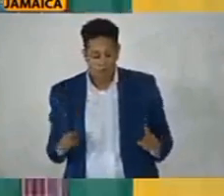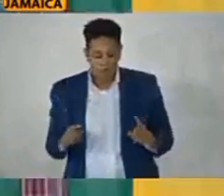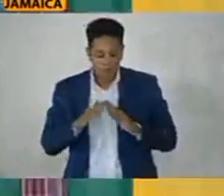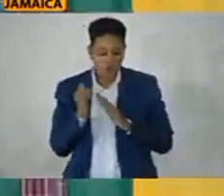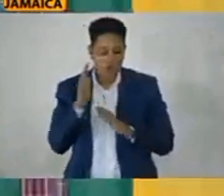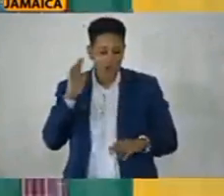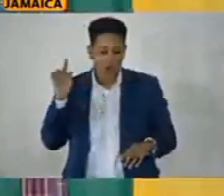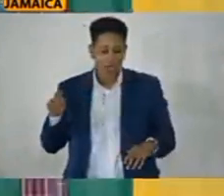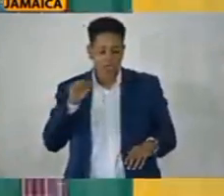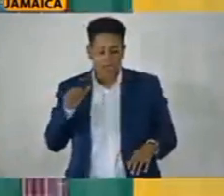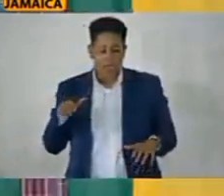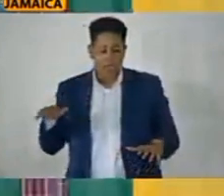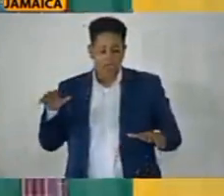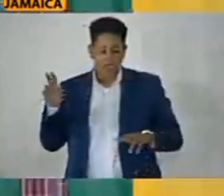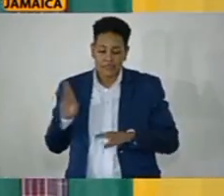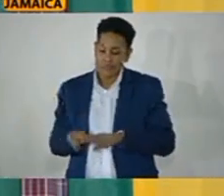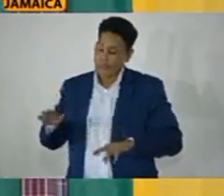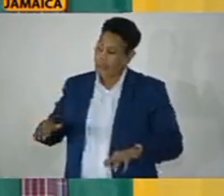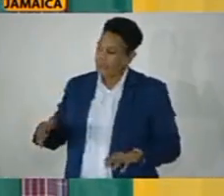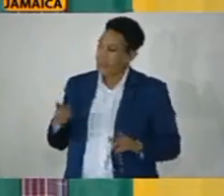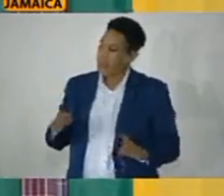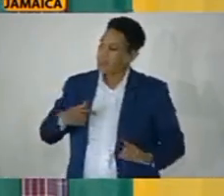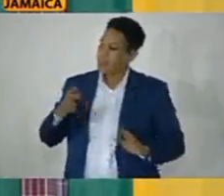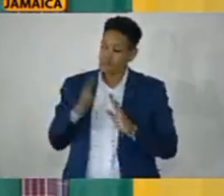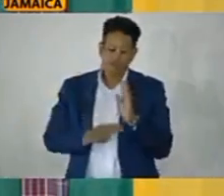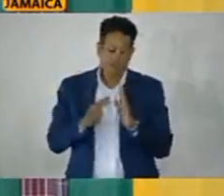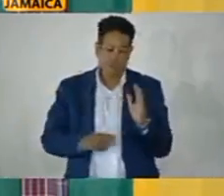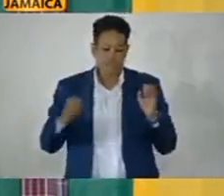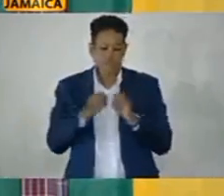not to take your seat as yet. Let me read further for the member.